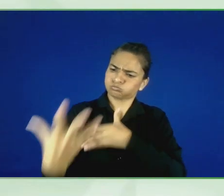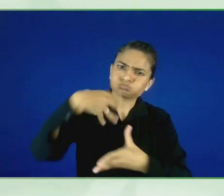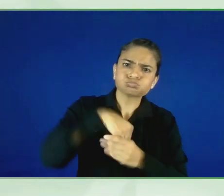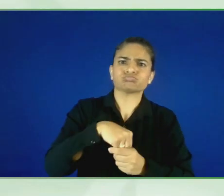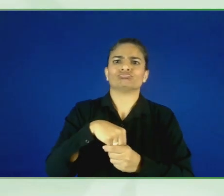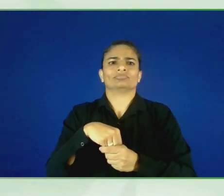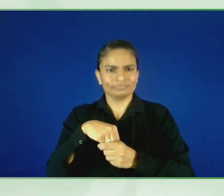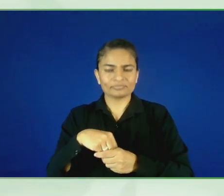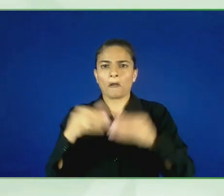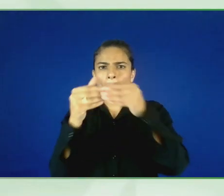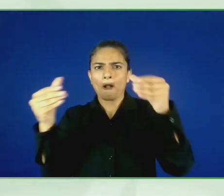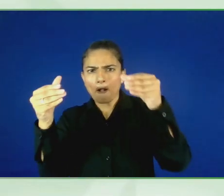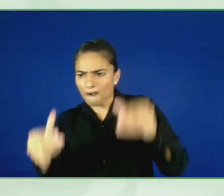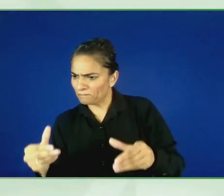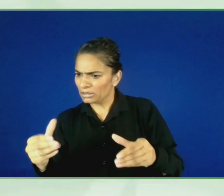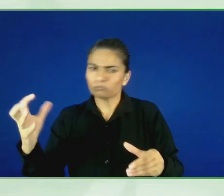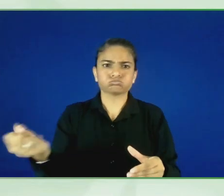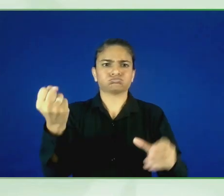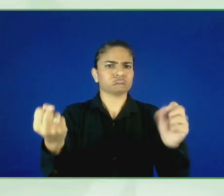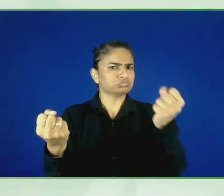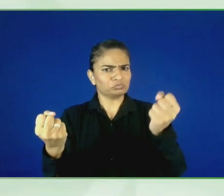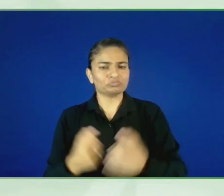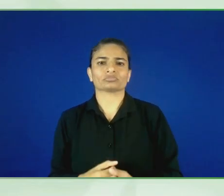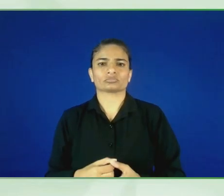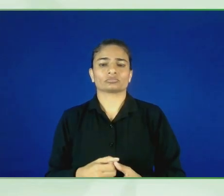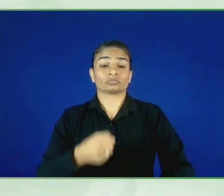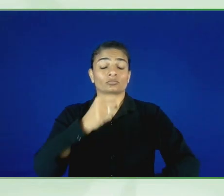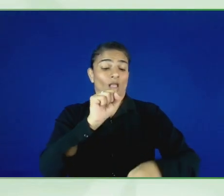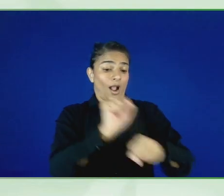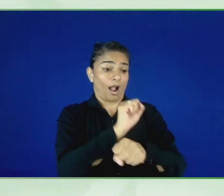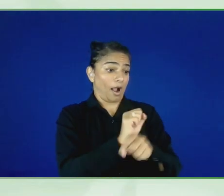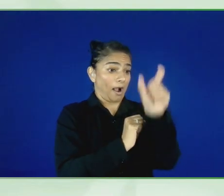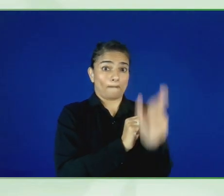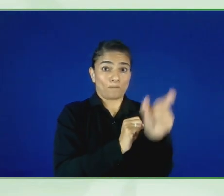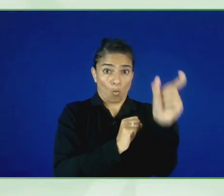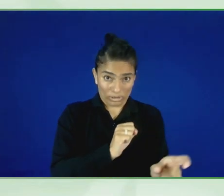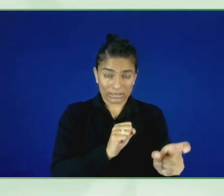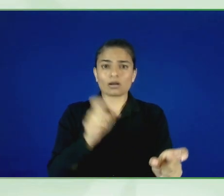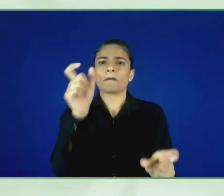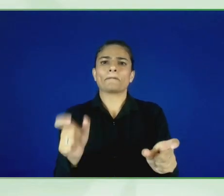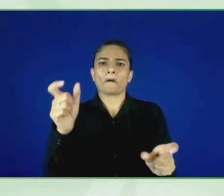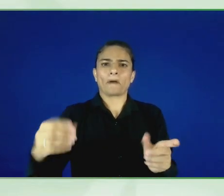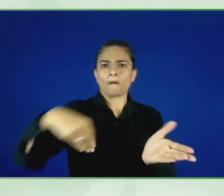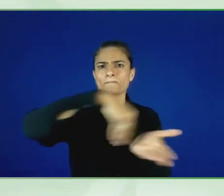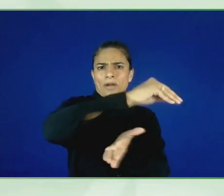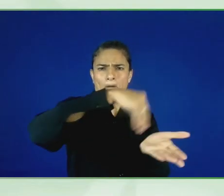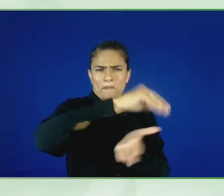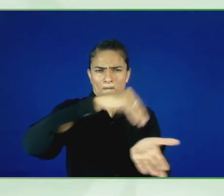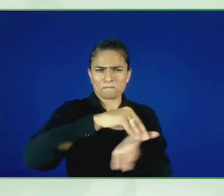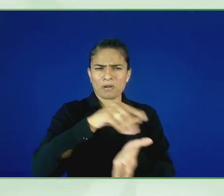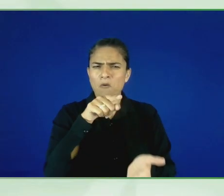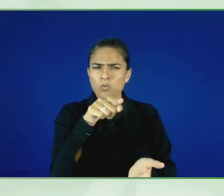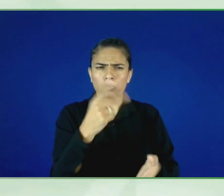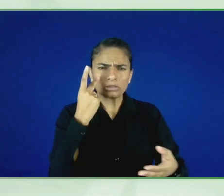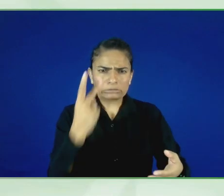directly. Within this paper, you'll find which you can publicly access. We identified that